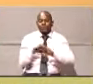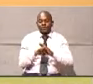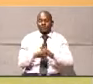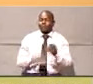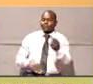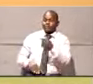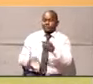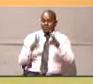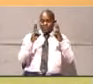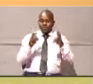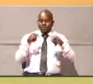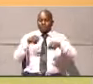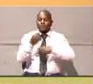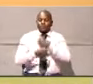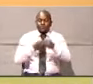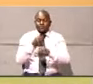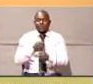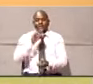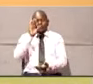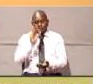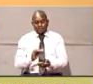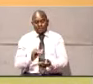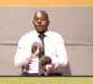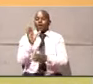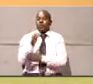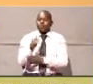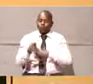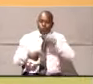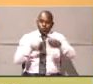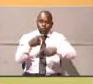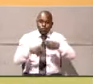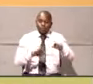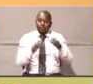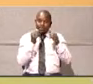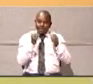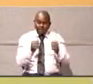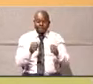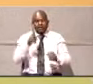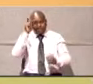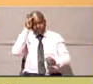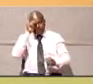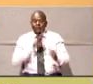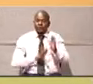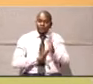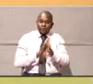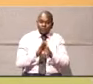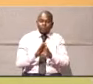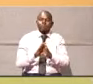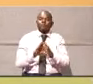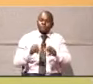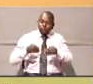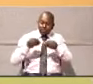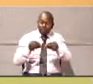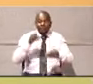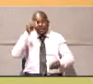the theme for this year's review, the ministry will continue to strengthen skills development to equip